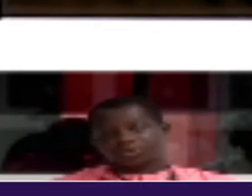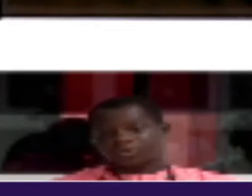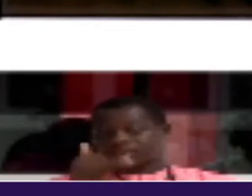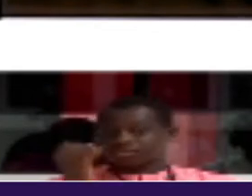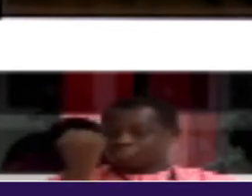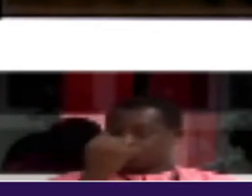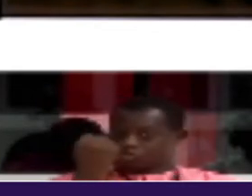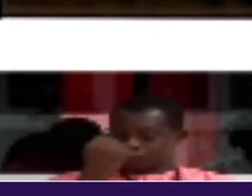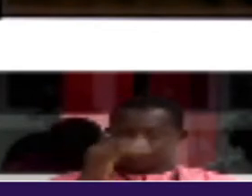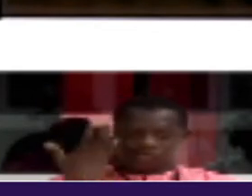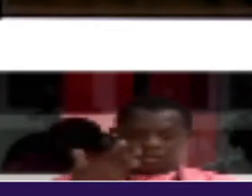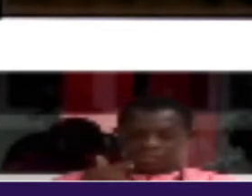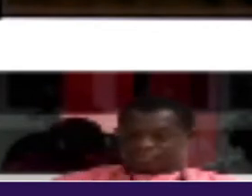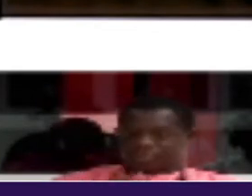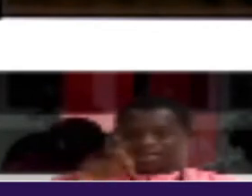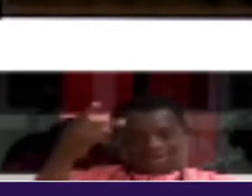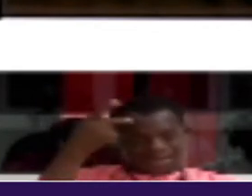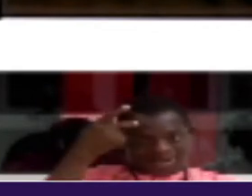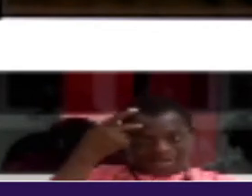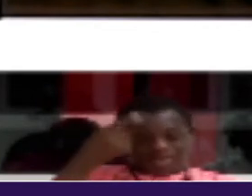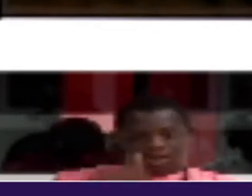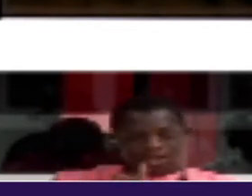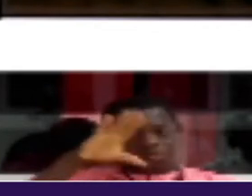Kanilai, I was performing my duties.